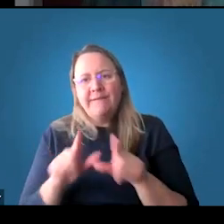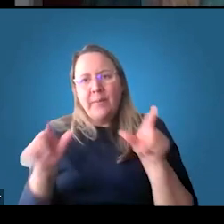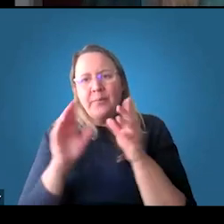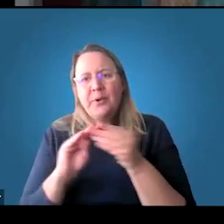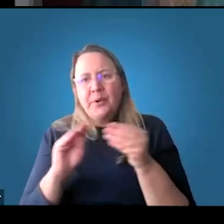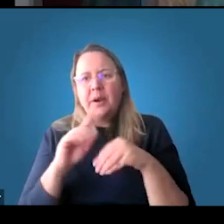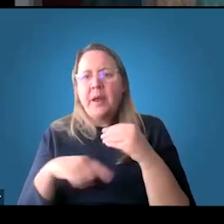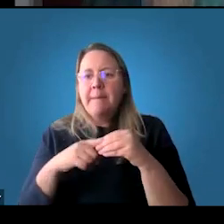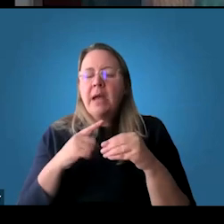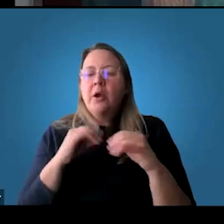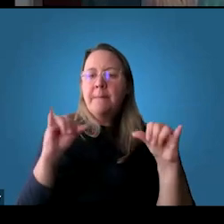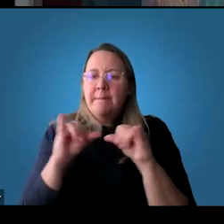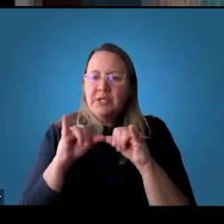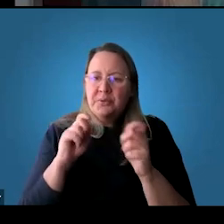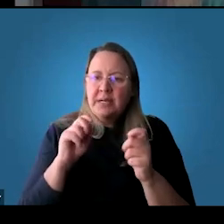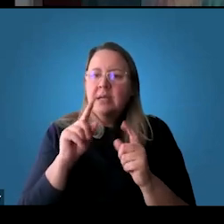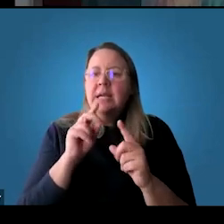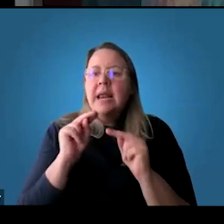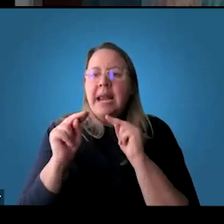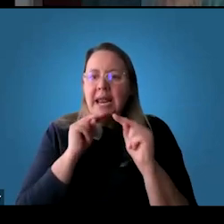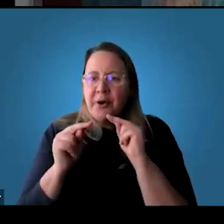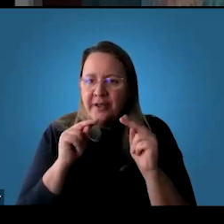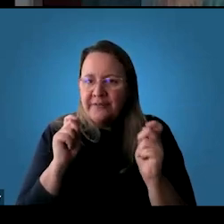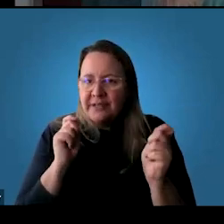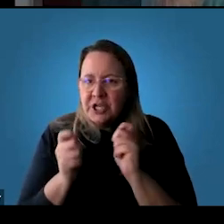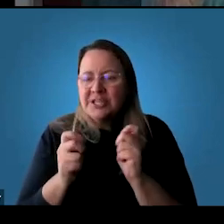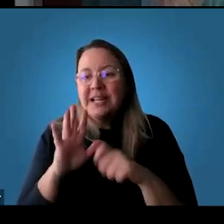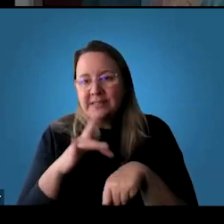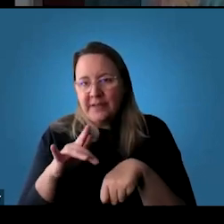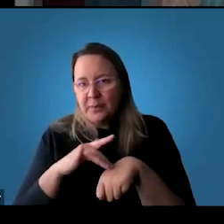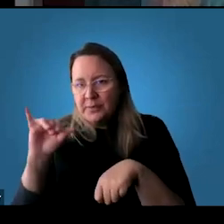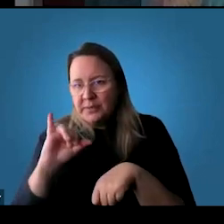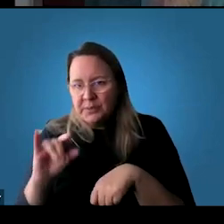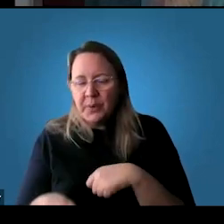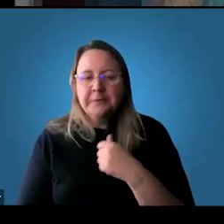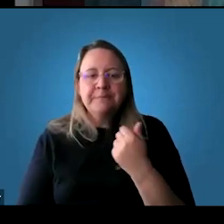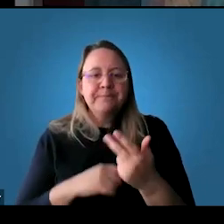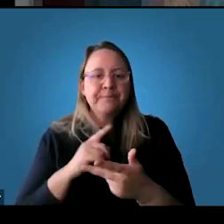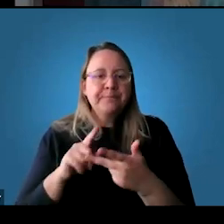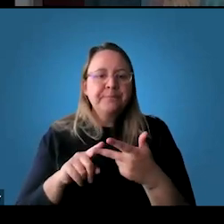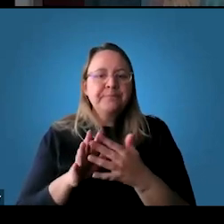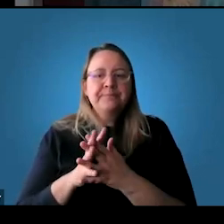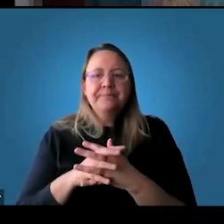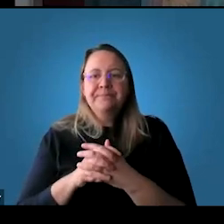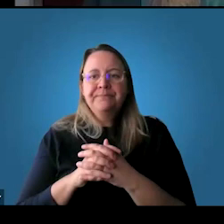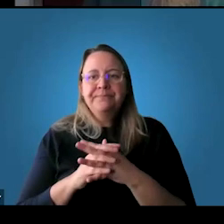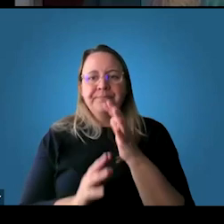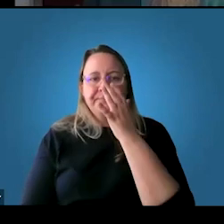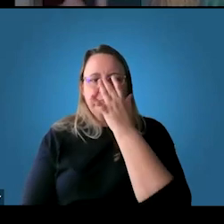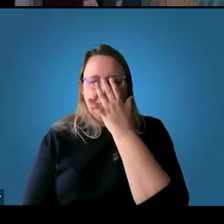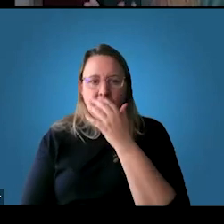measuring narrative change. And that recording is available to everyone as well. So we'll put a link to that here in the chat